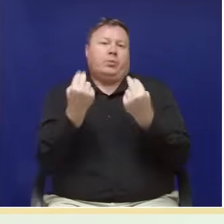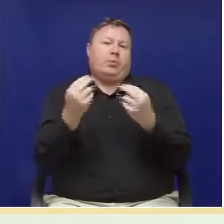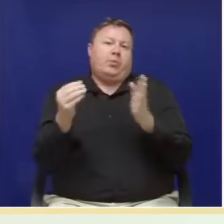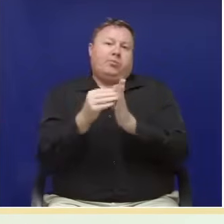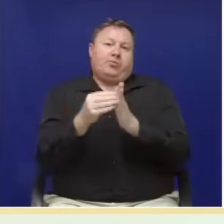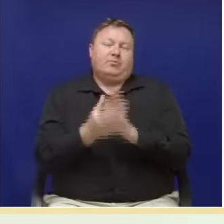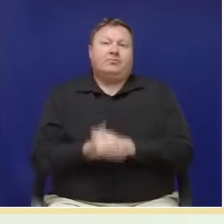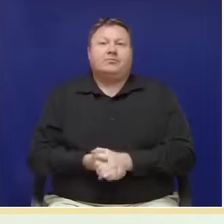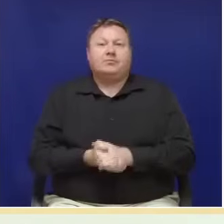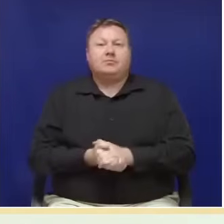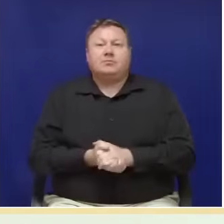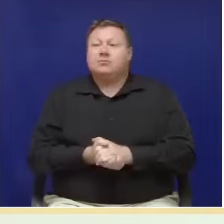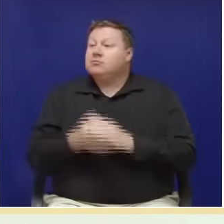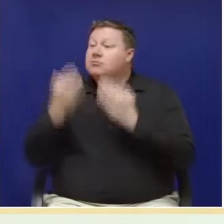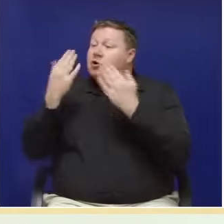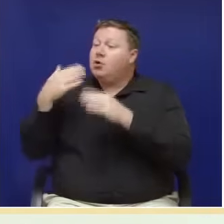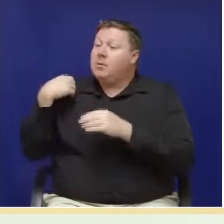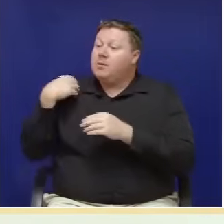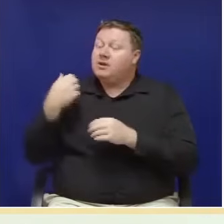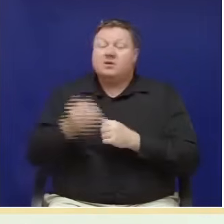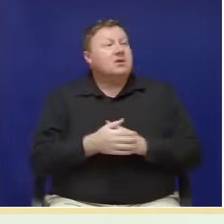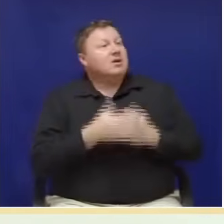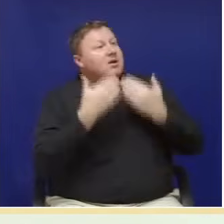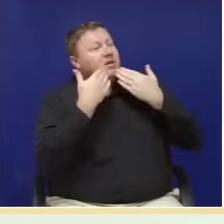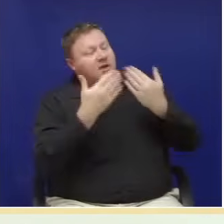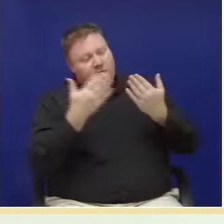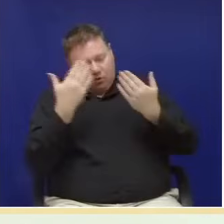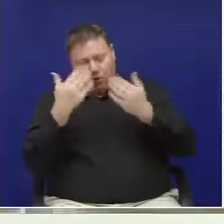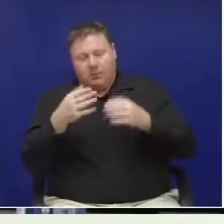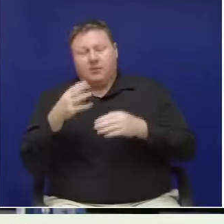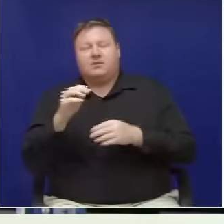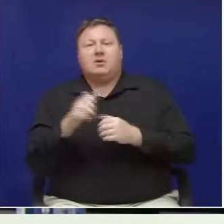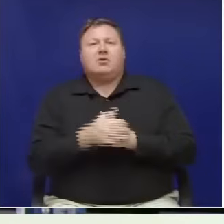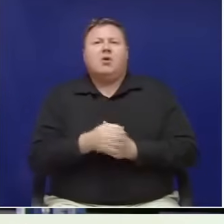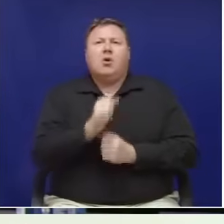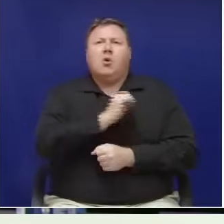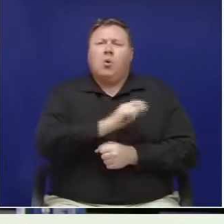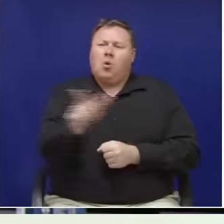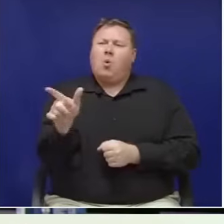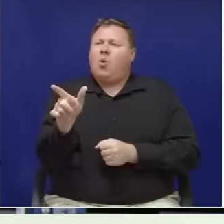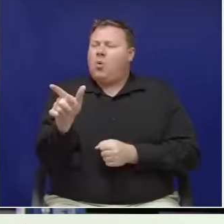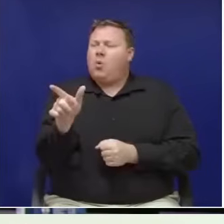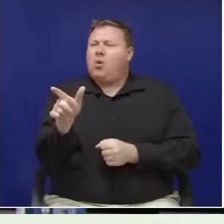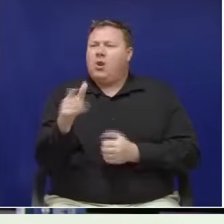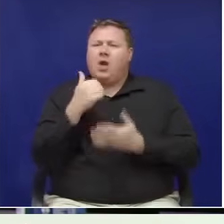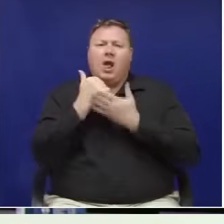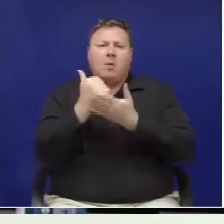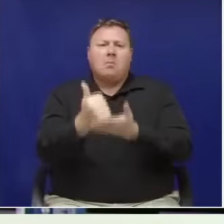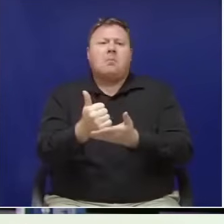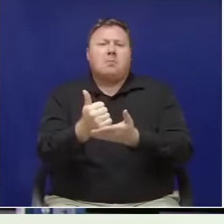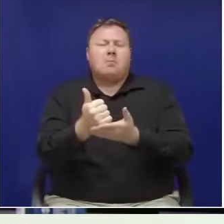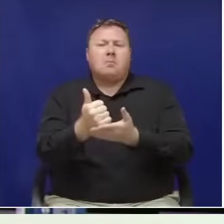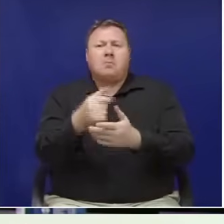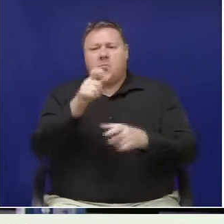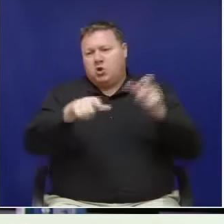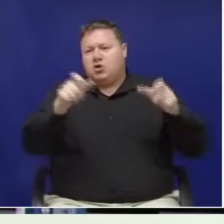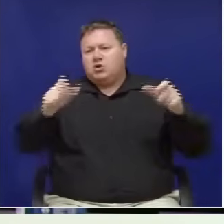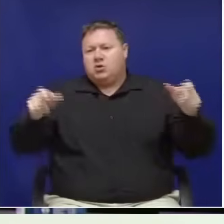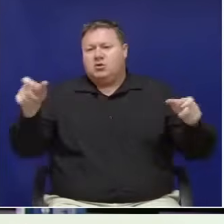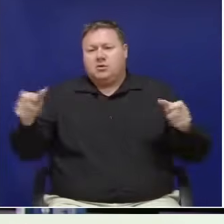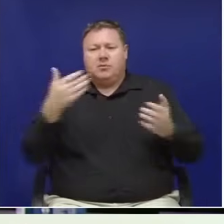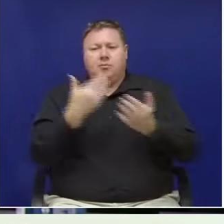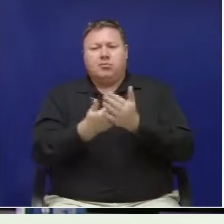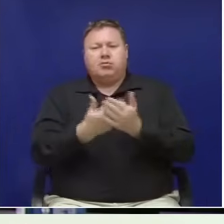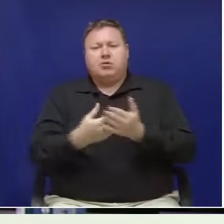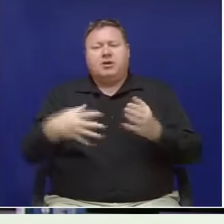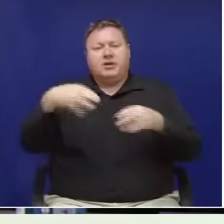Honorable Minister. Thank you very much, Honorable Mutau. All of them actually assist the candidates to be able to enter